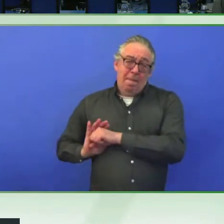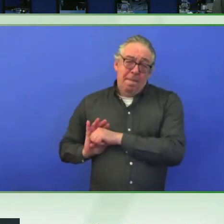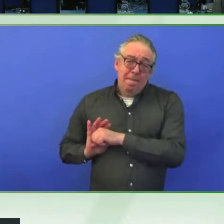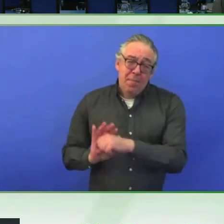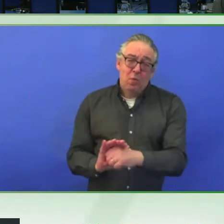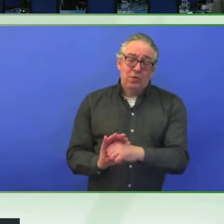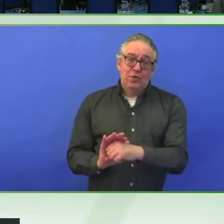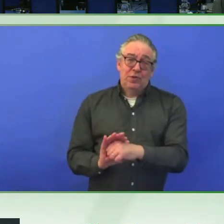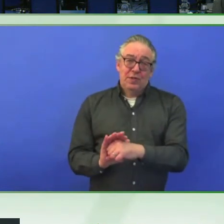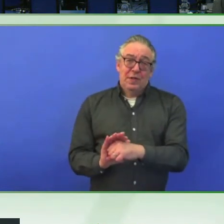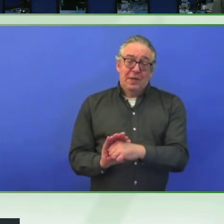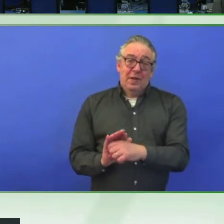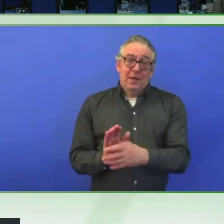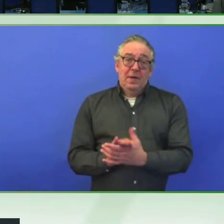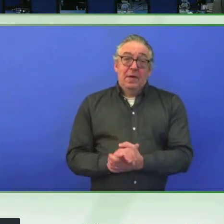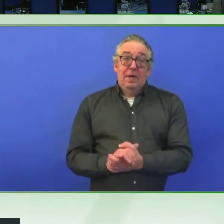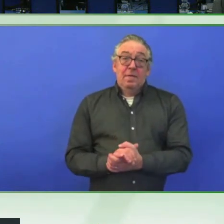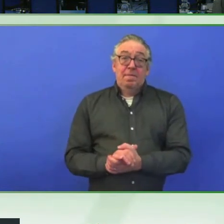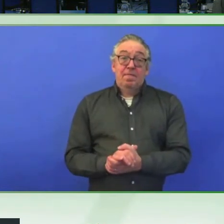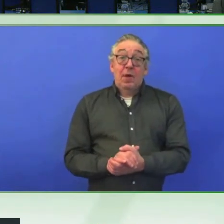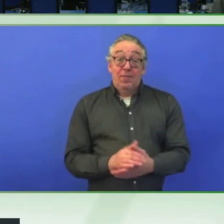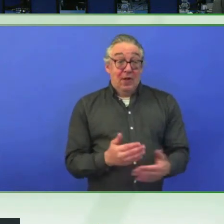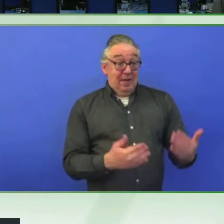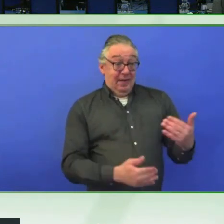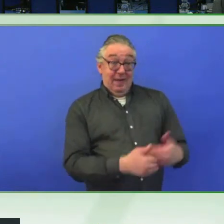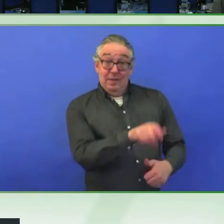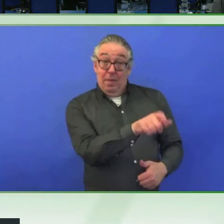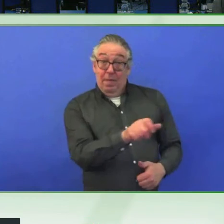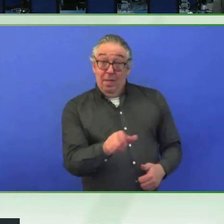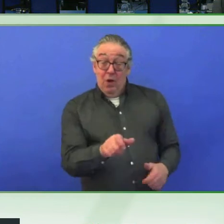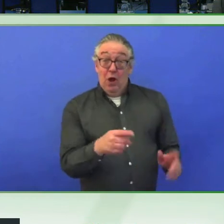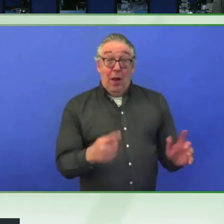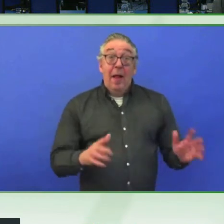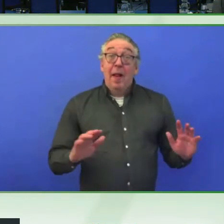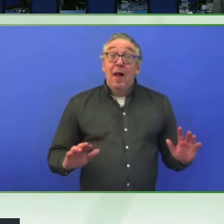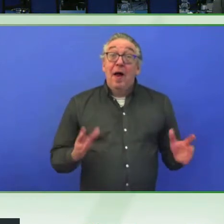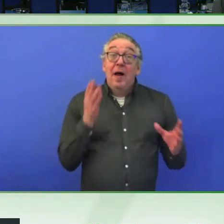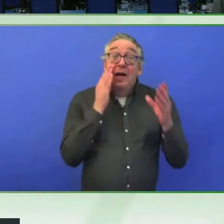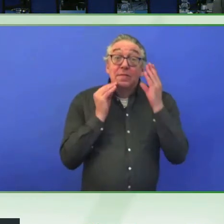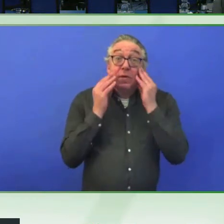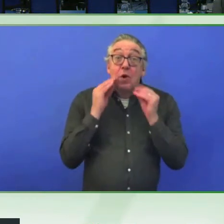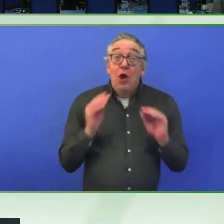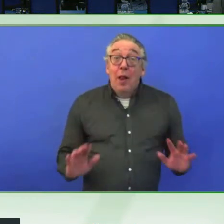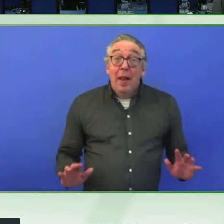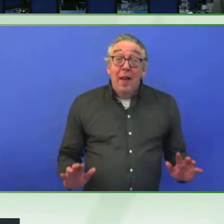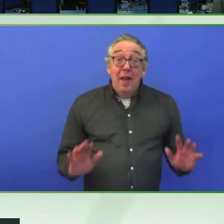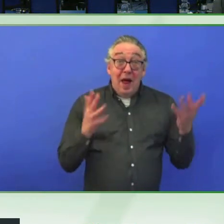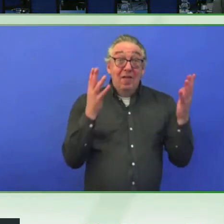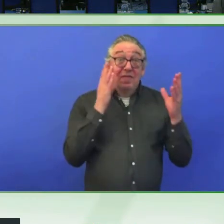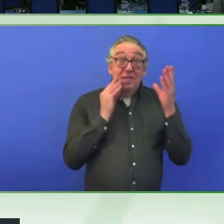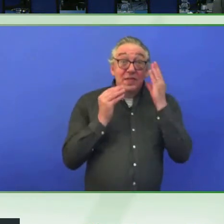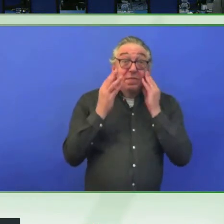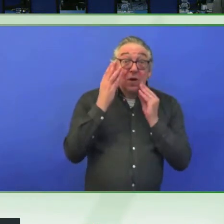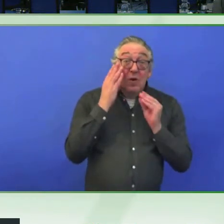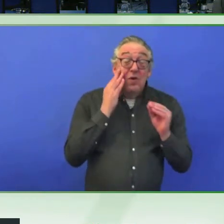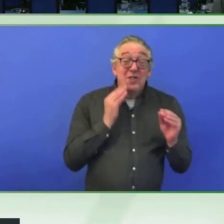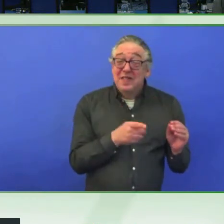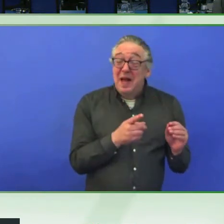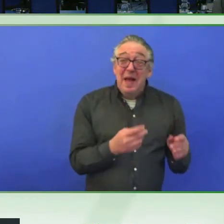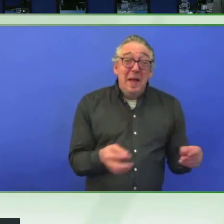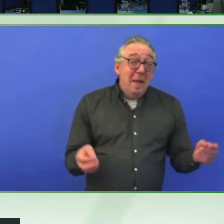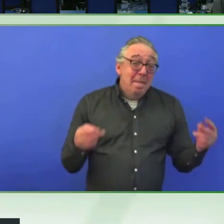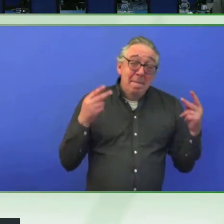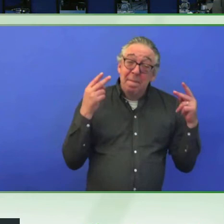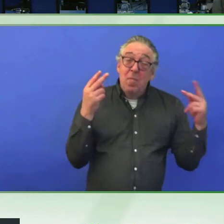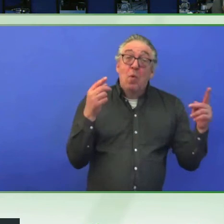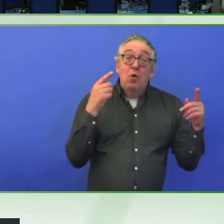their talent and their lived experience is fundamental to the crucial making of the